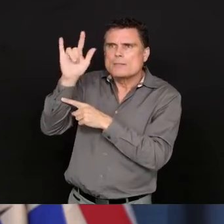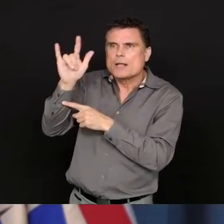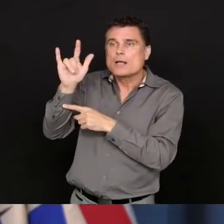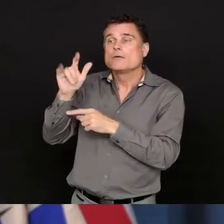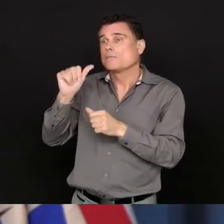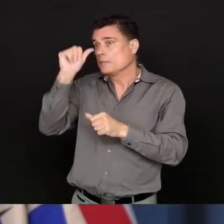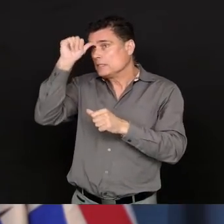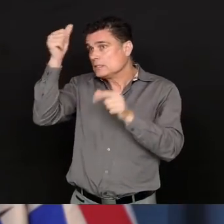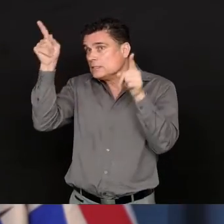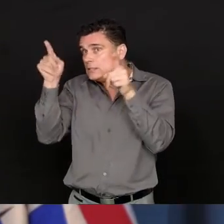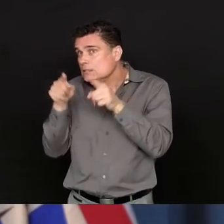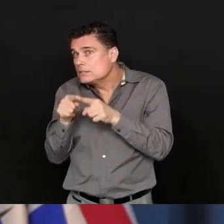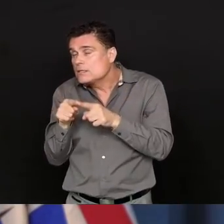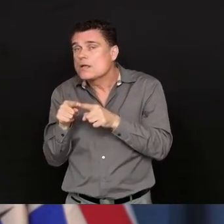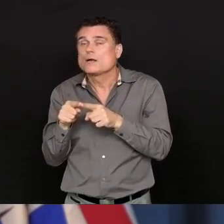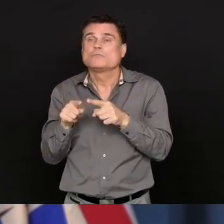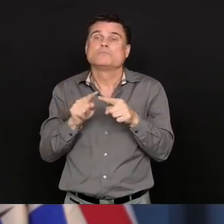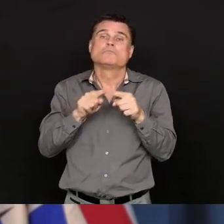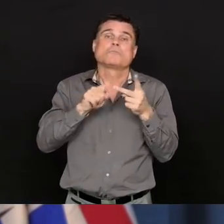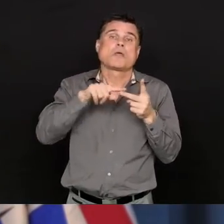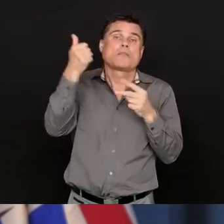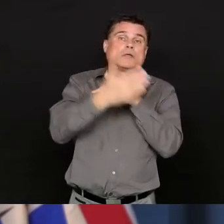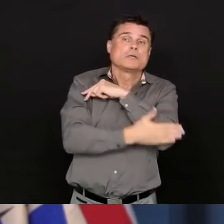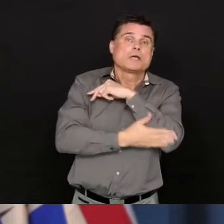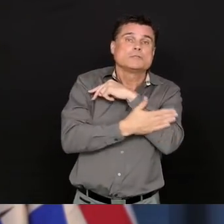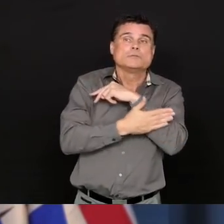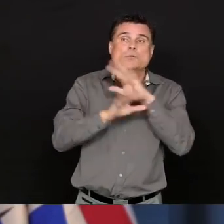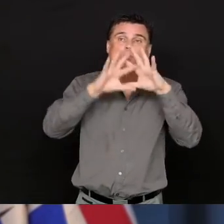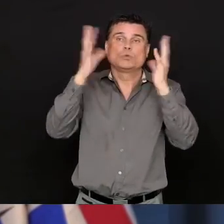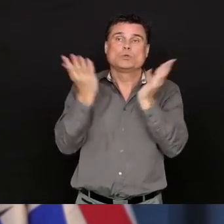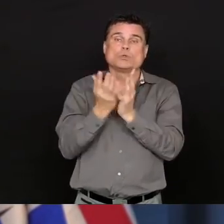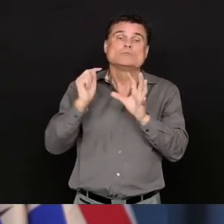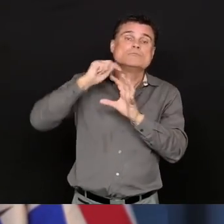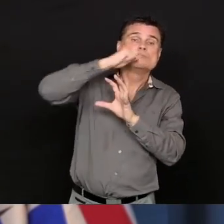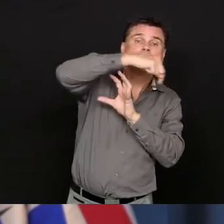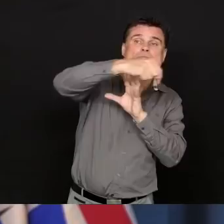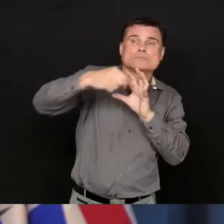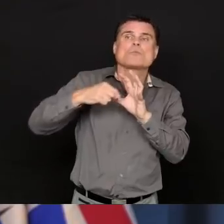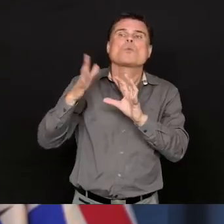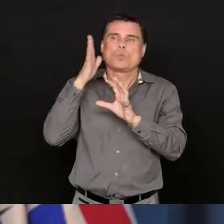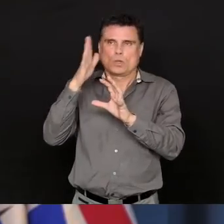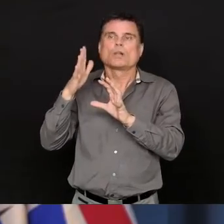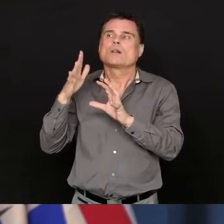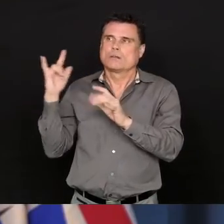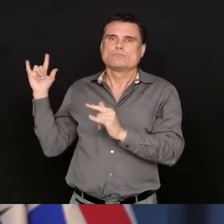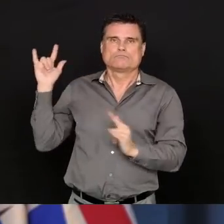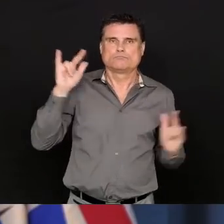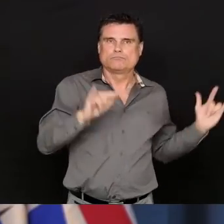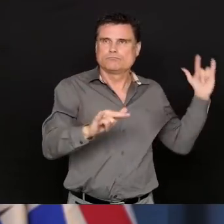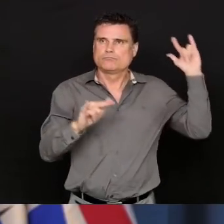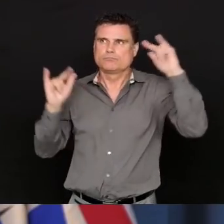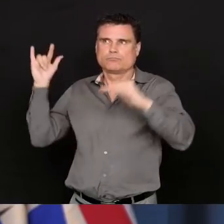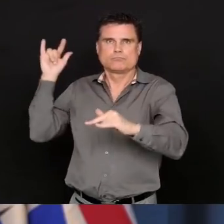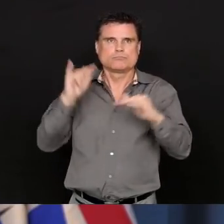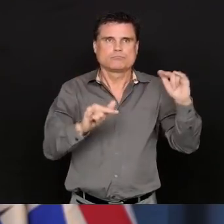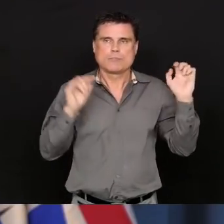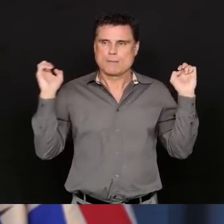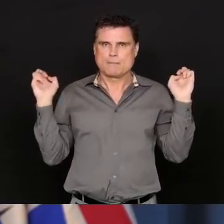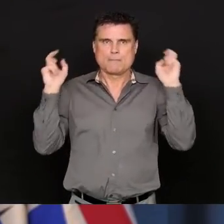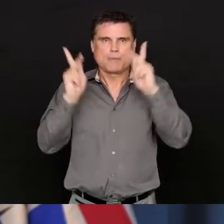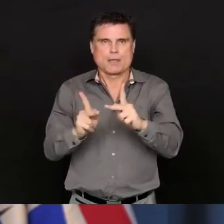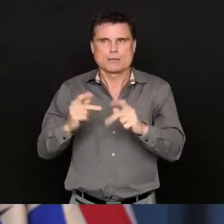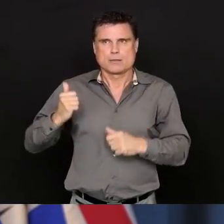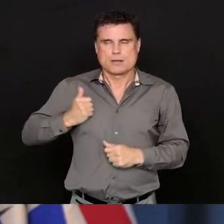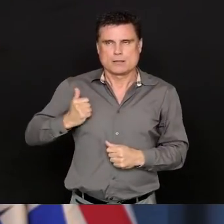some are arriving in the coming days. And we have been working very closely with the Public Health Agency of Canada, with the Canadian Border